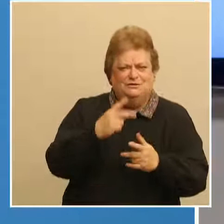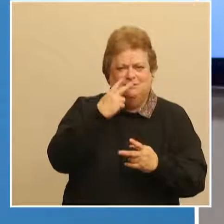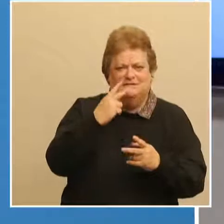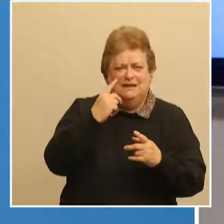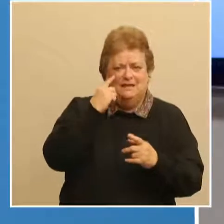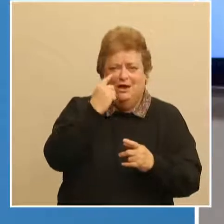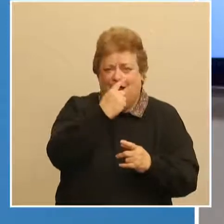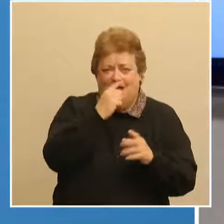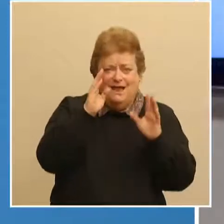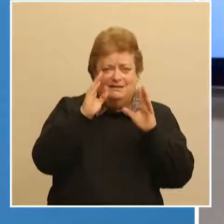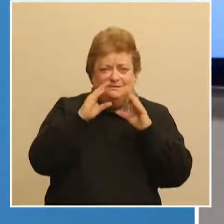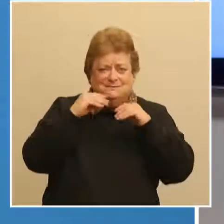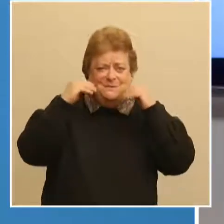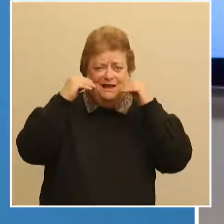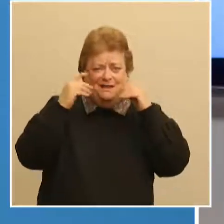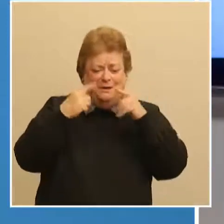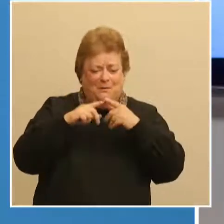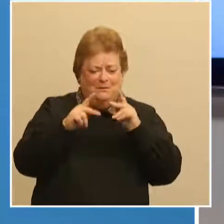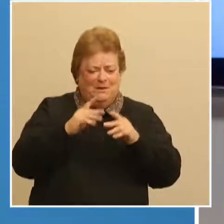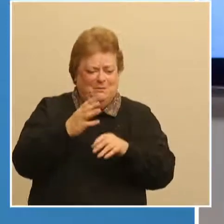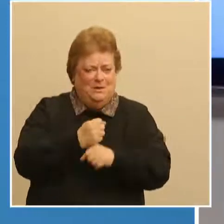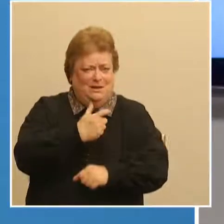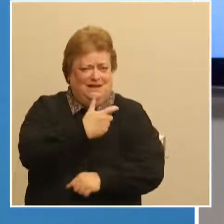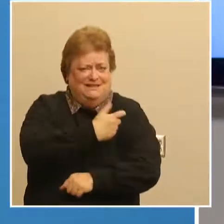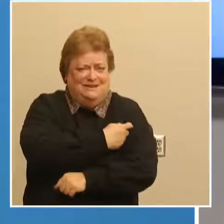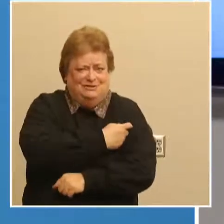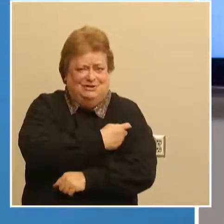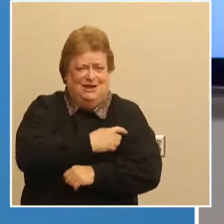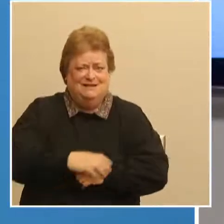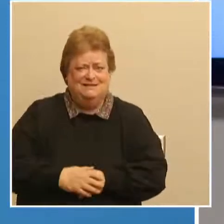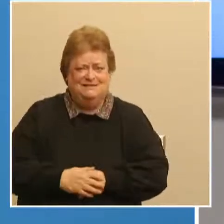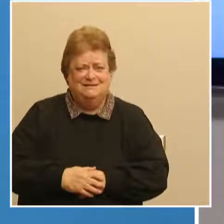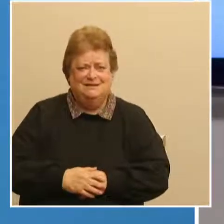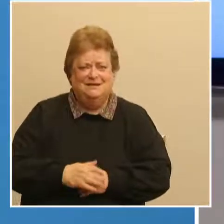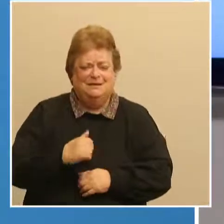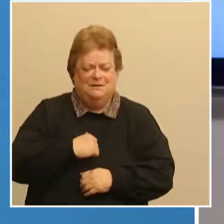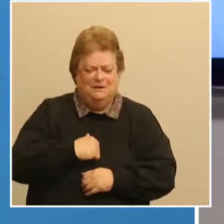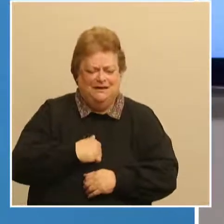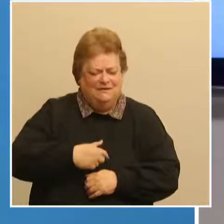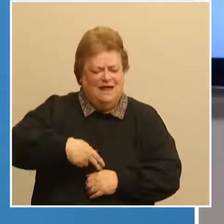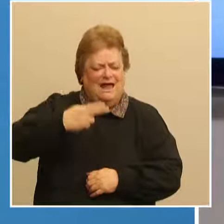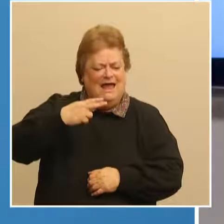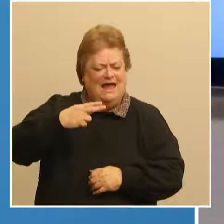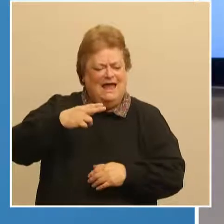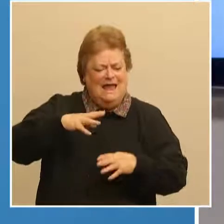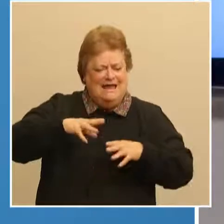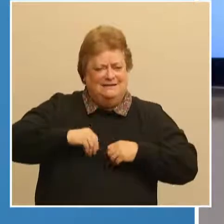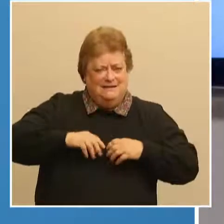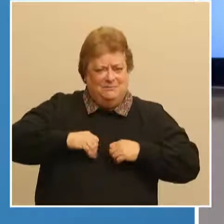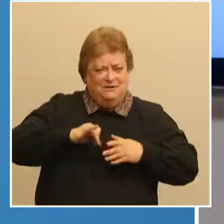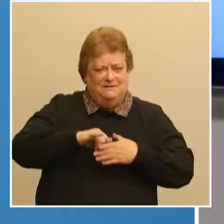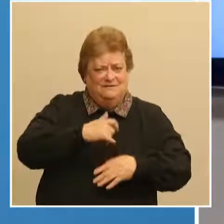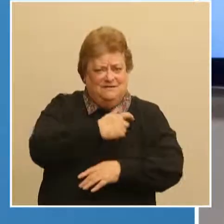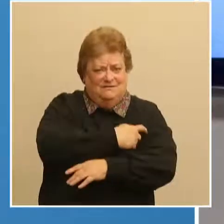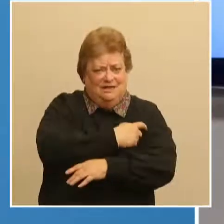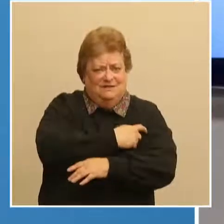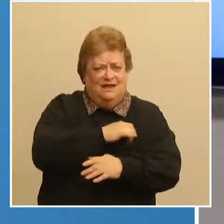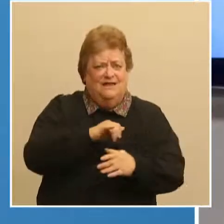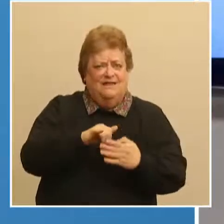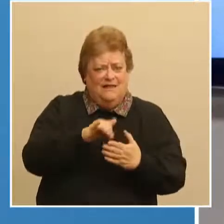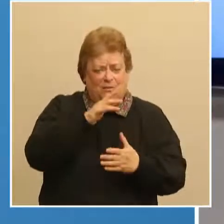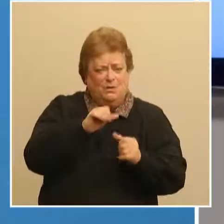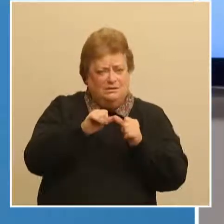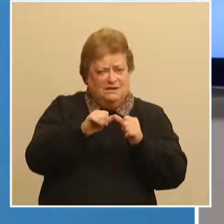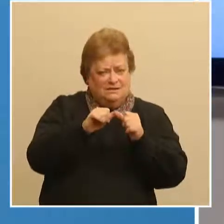smiling as people get vaccinated, and we hope high acceptance of the vaccine will continue as we receive more